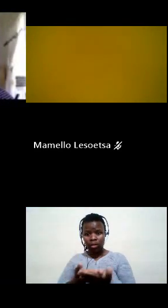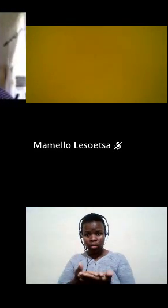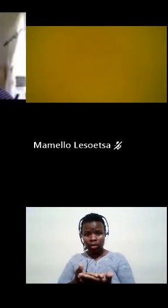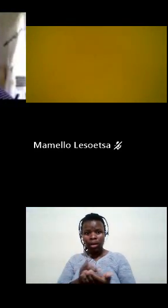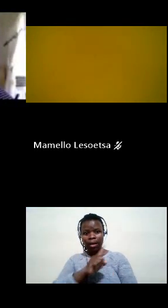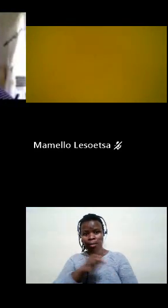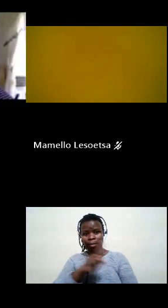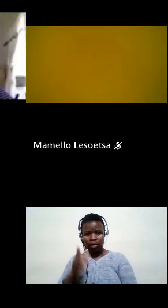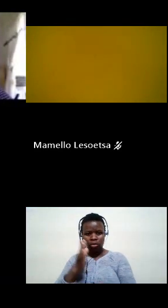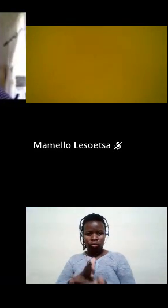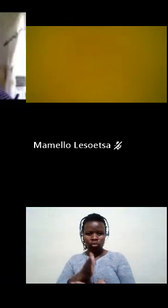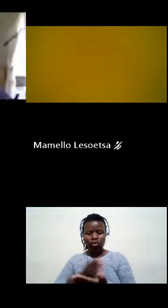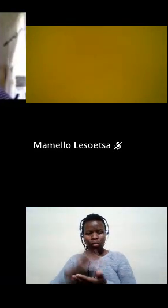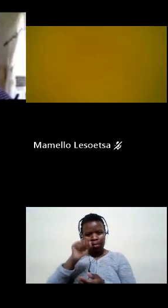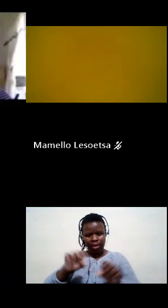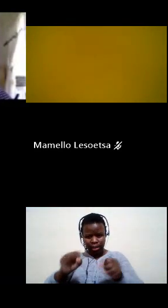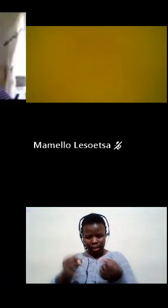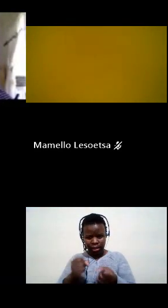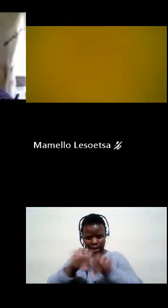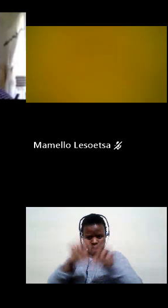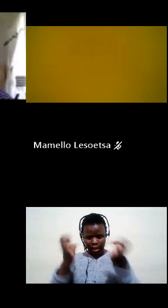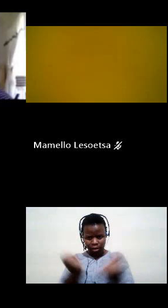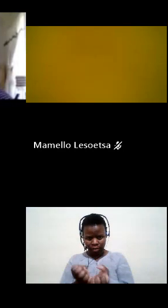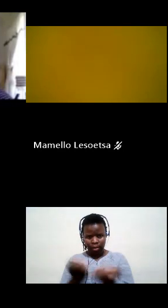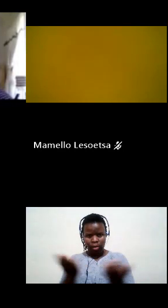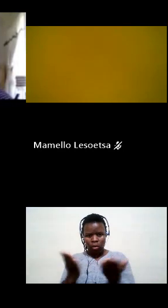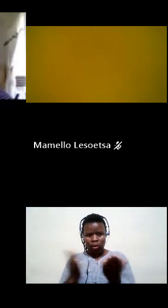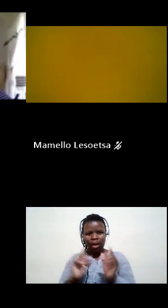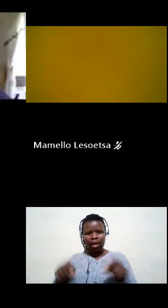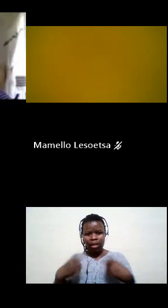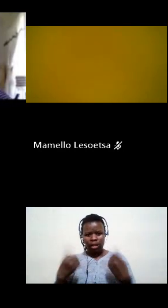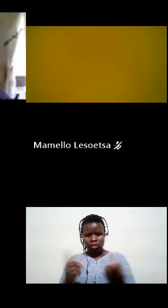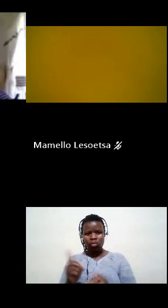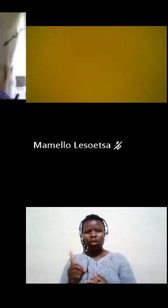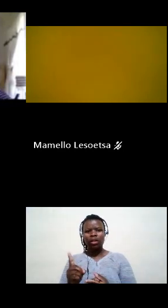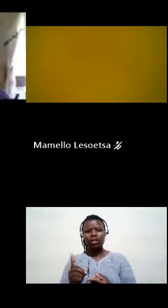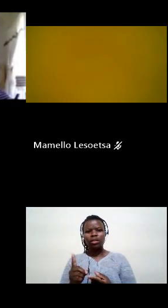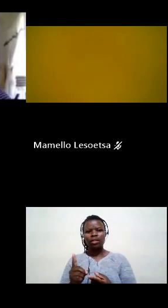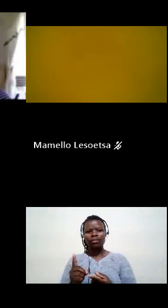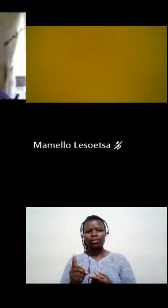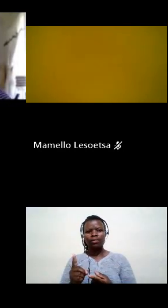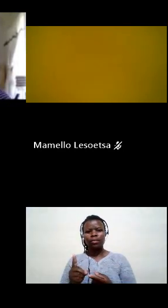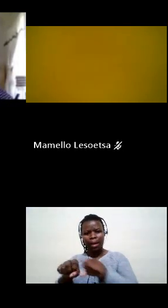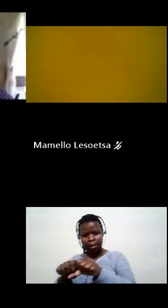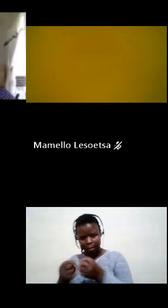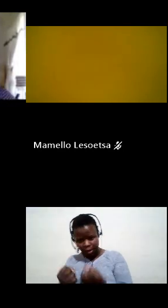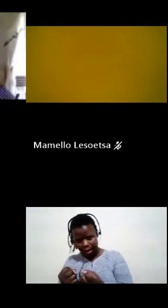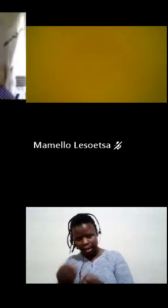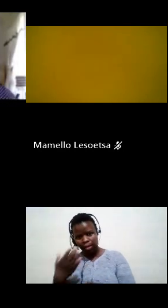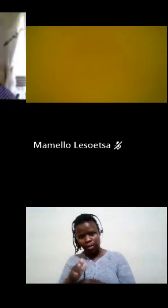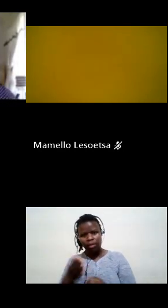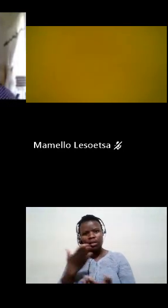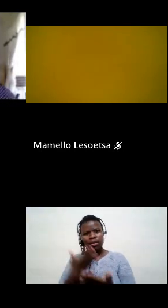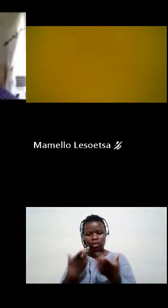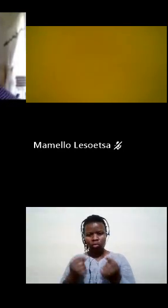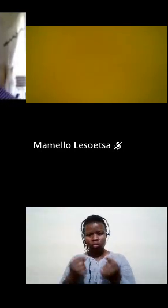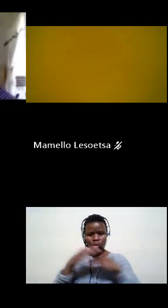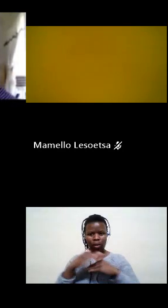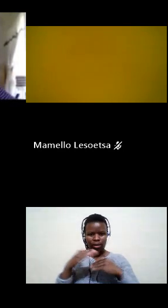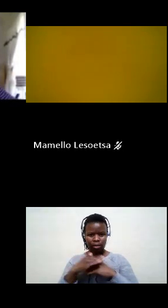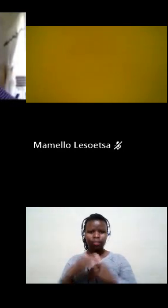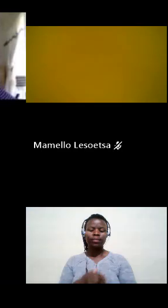where you don't have to break your back to be included. So the place needs to change and be accessible, which it